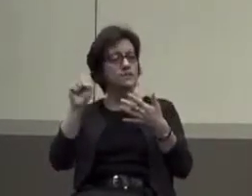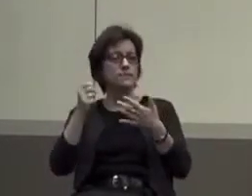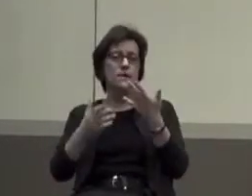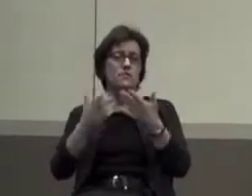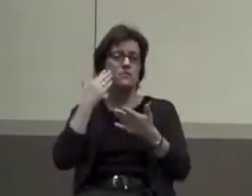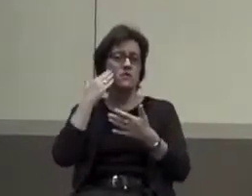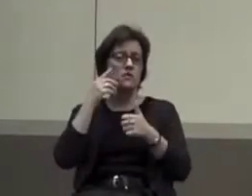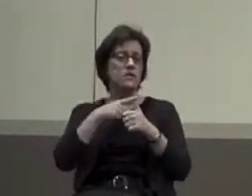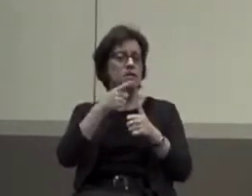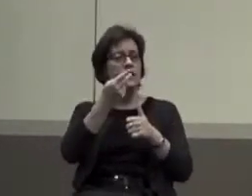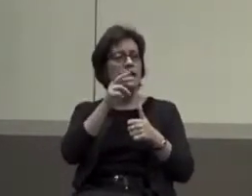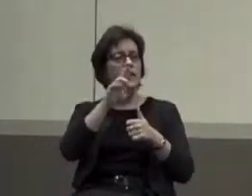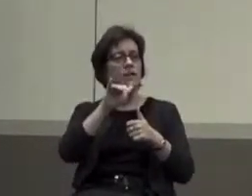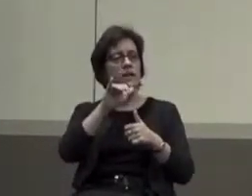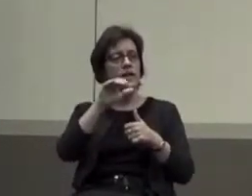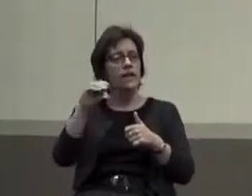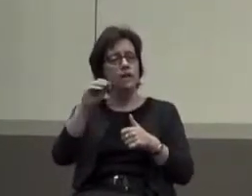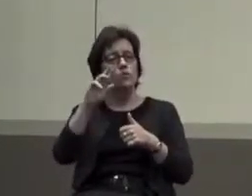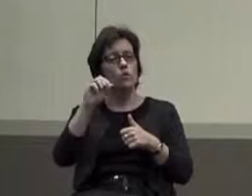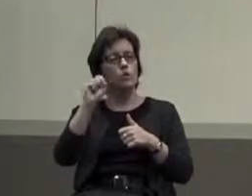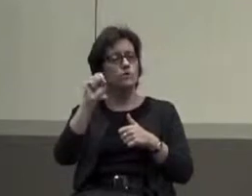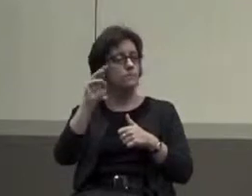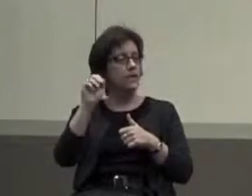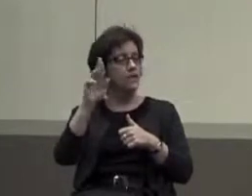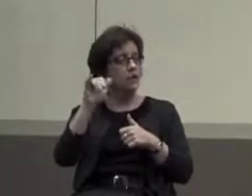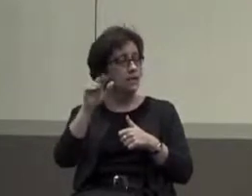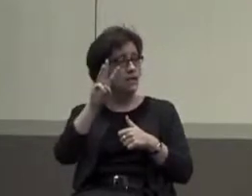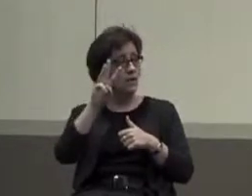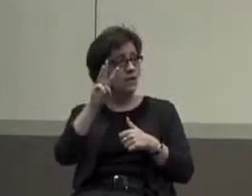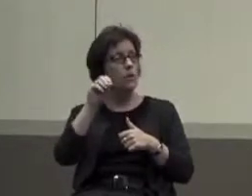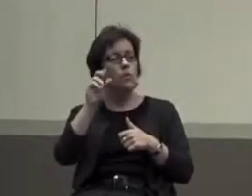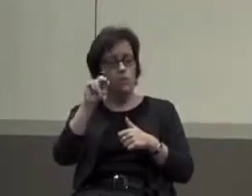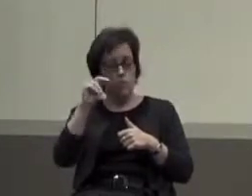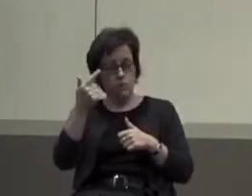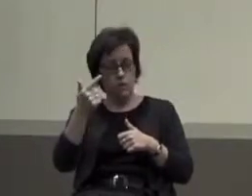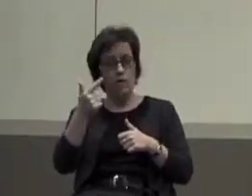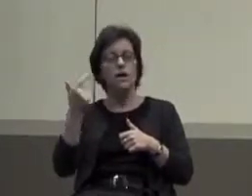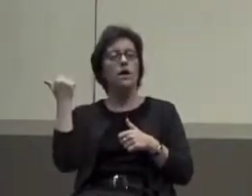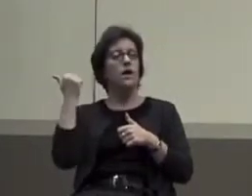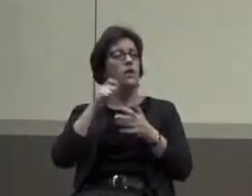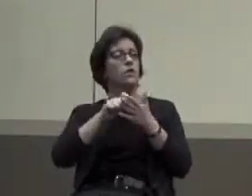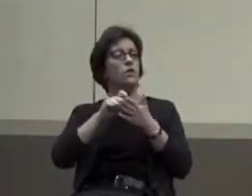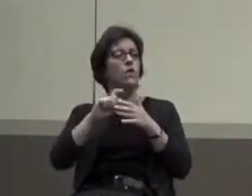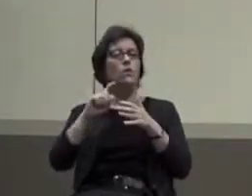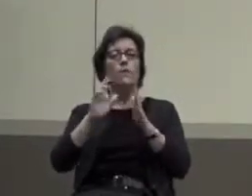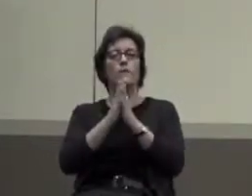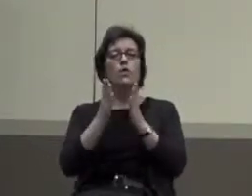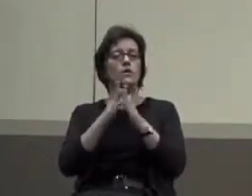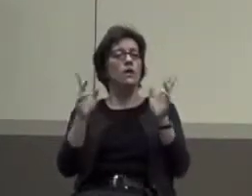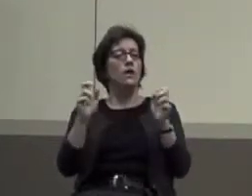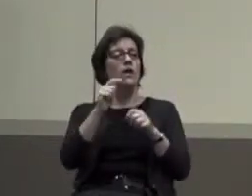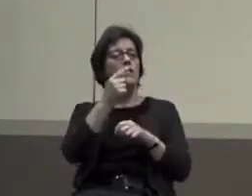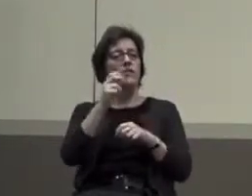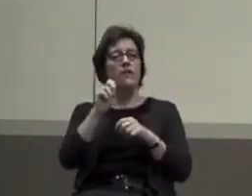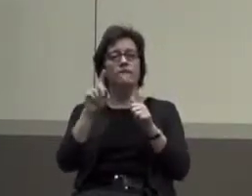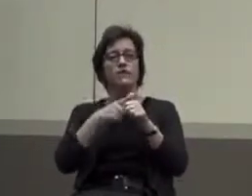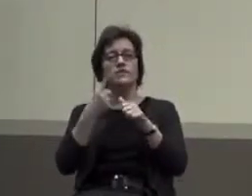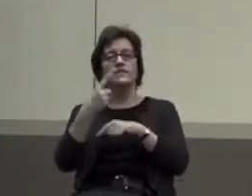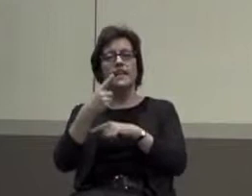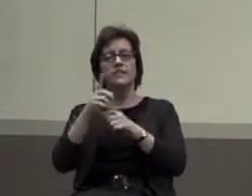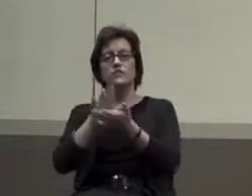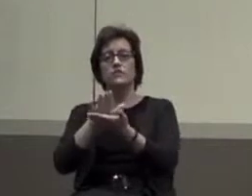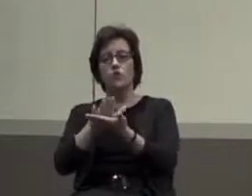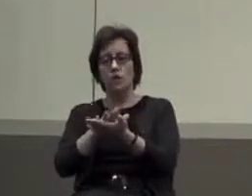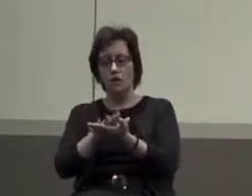and Rosemary Wong. They wrote the book that's up here, The First Days of School. And their focus in the book is